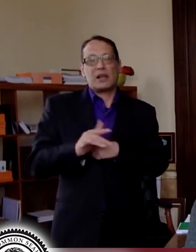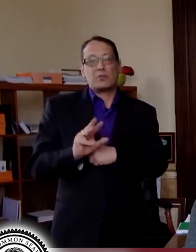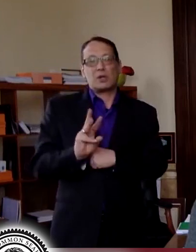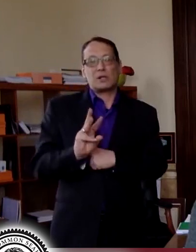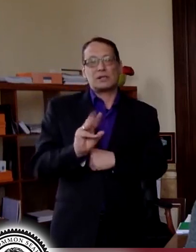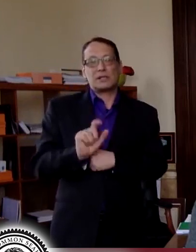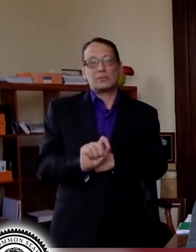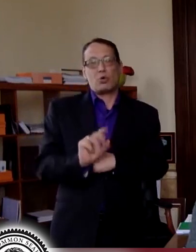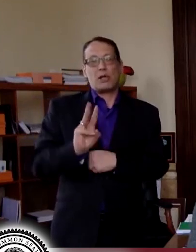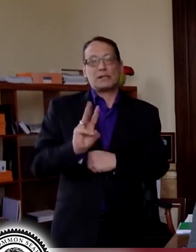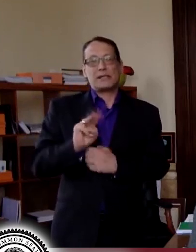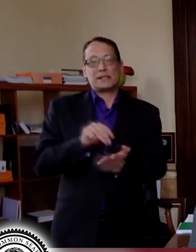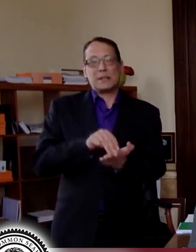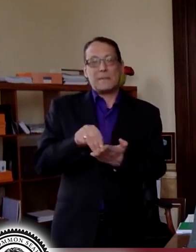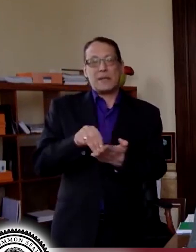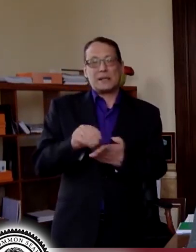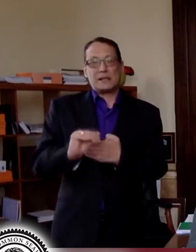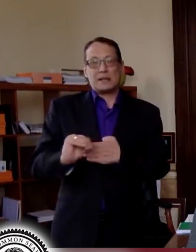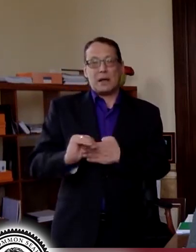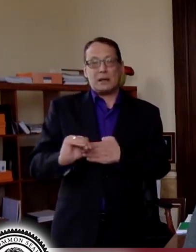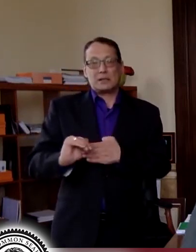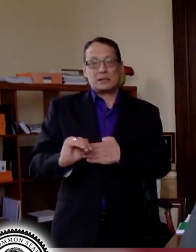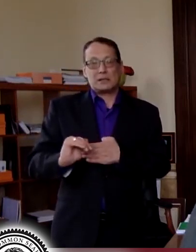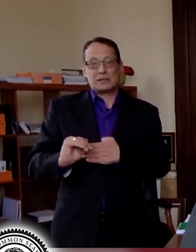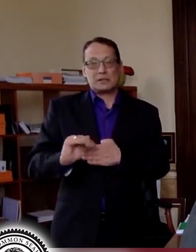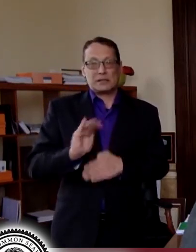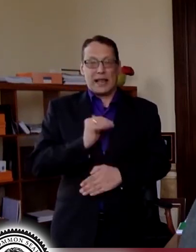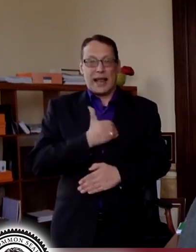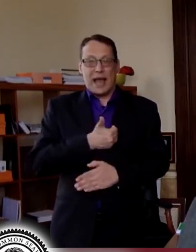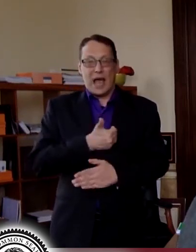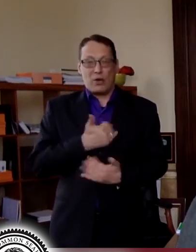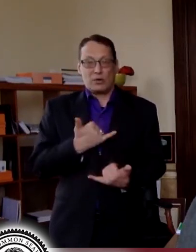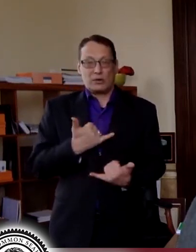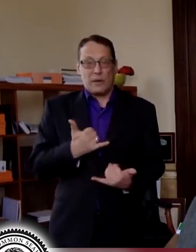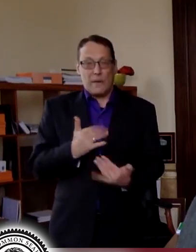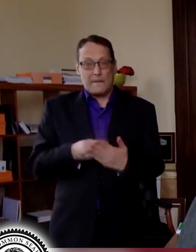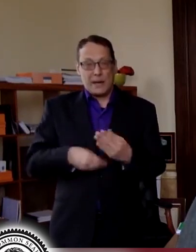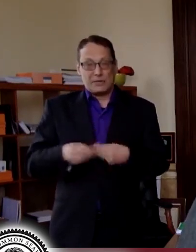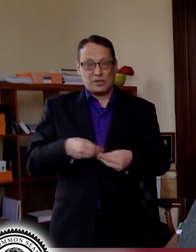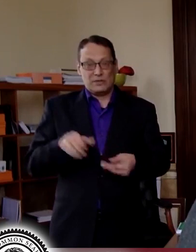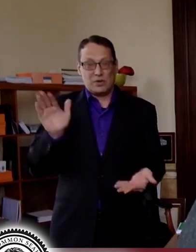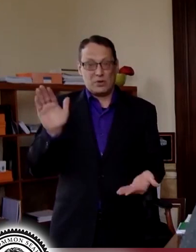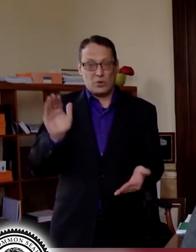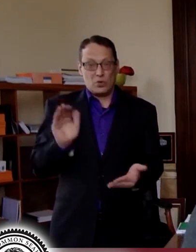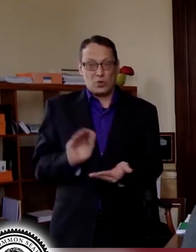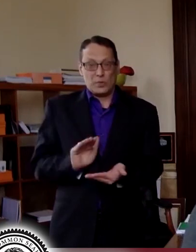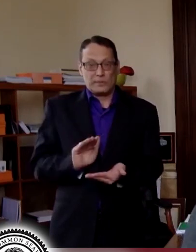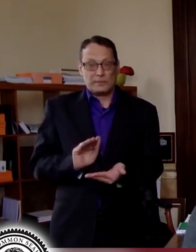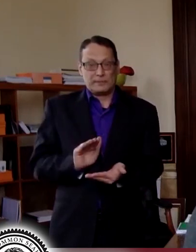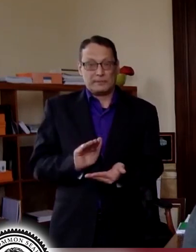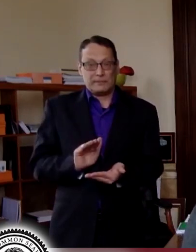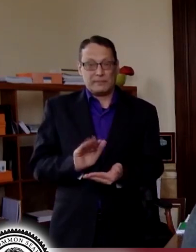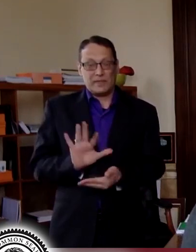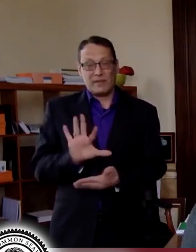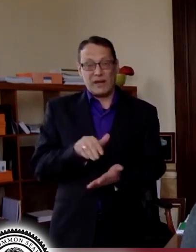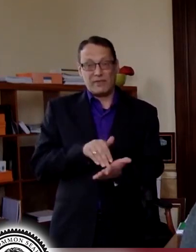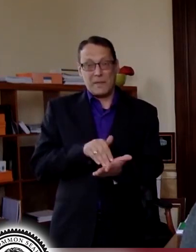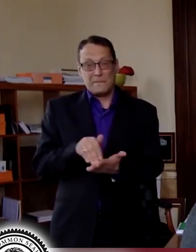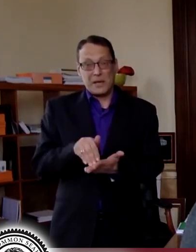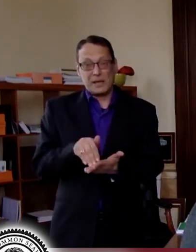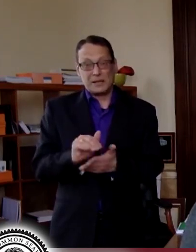was $6.6 million. In our pared down budget, we are looking at funding them at the $5